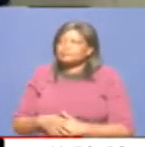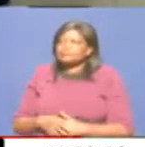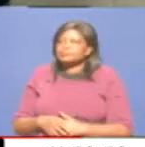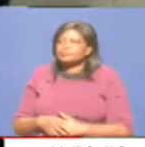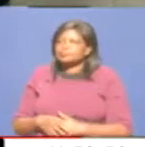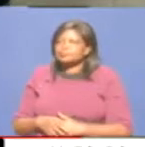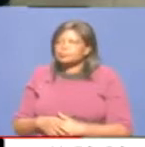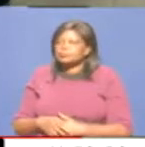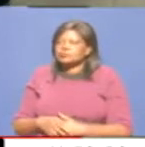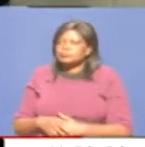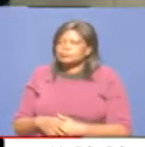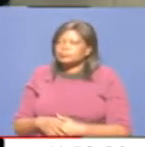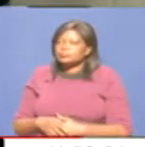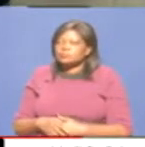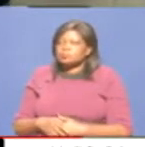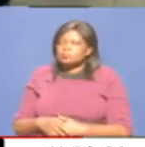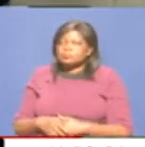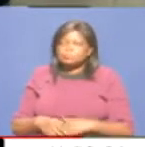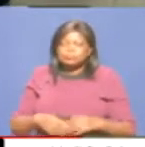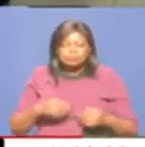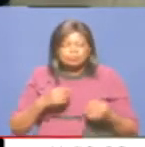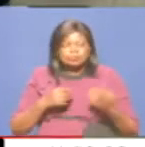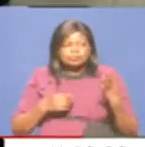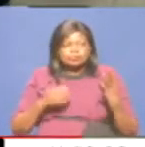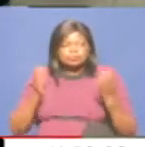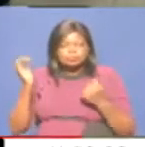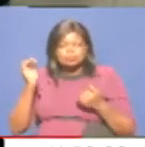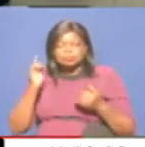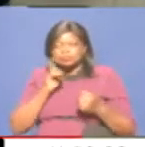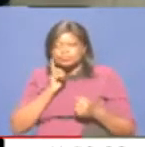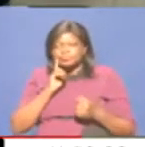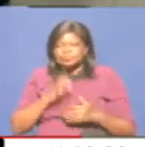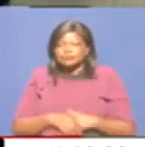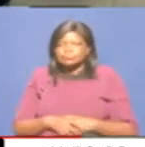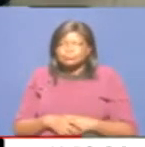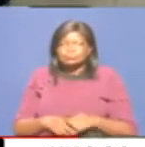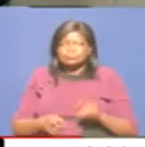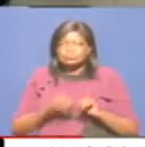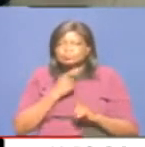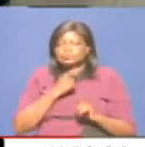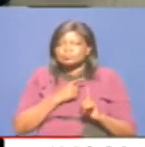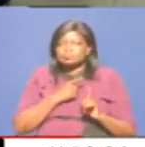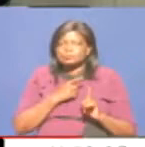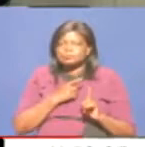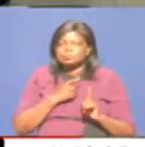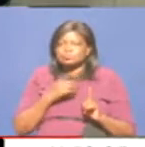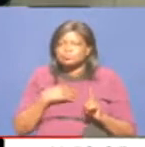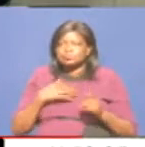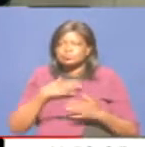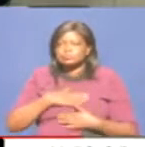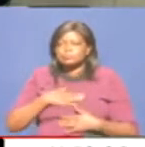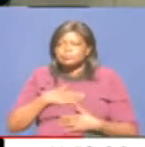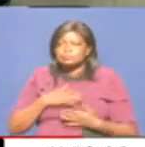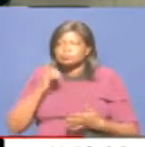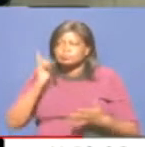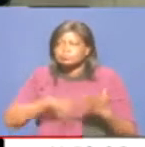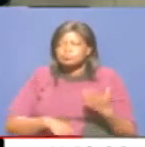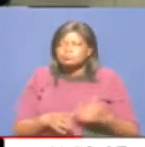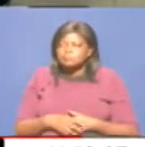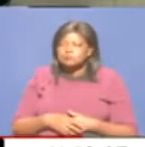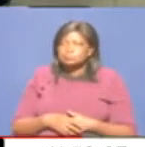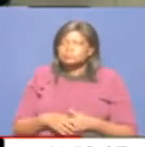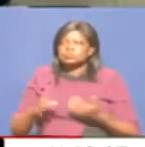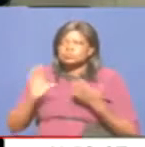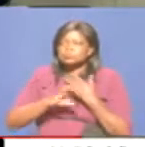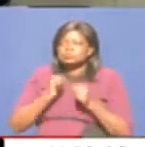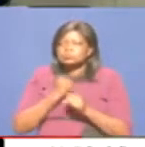you four seconds. Four expectations uh-huh. for tomorrow. First of all, I do appreciate what the country is